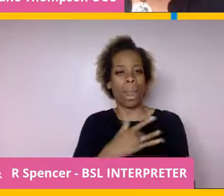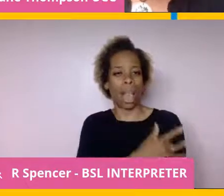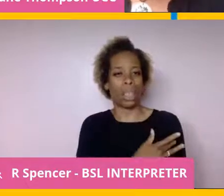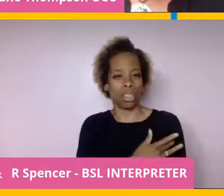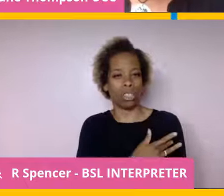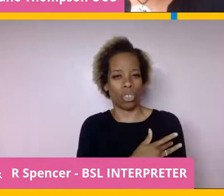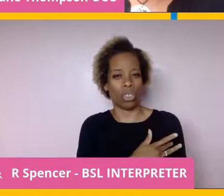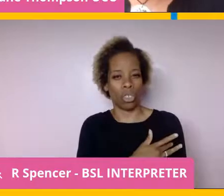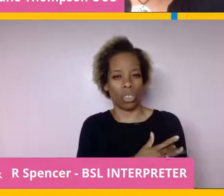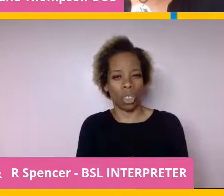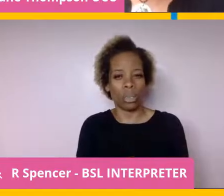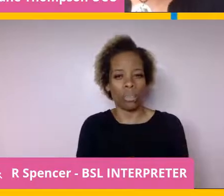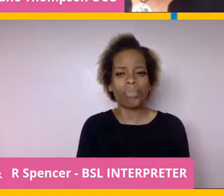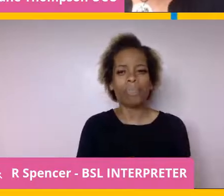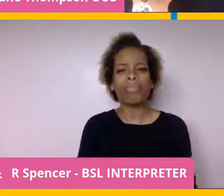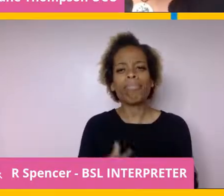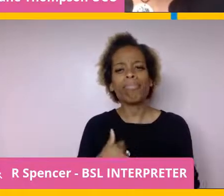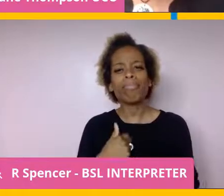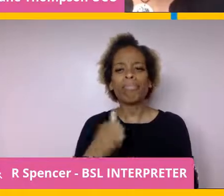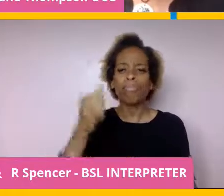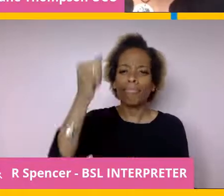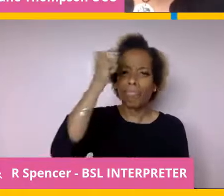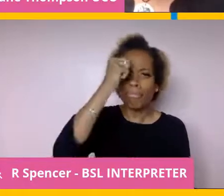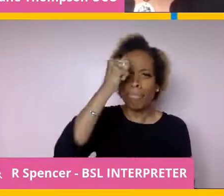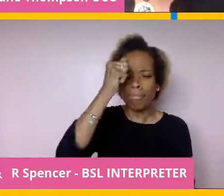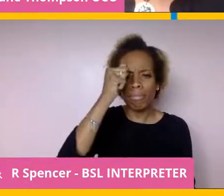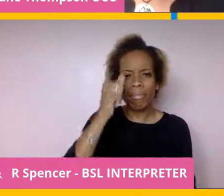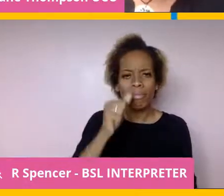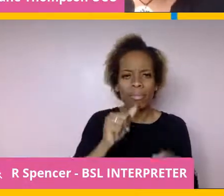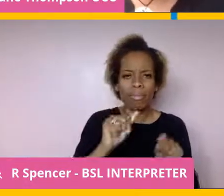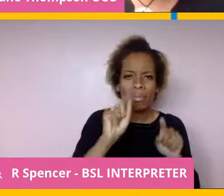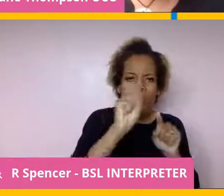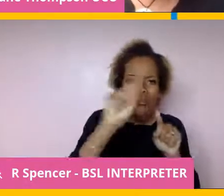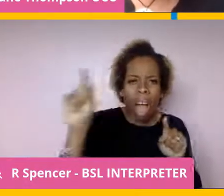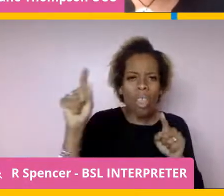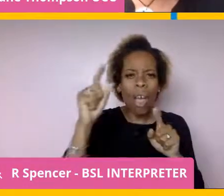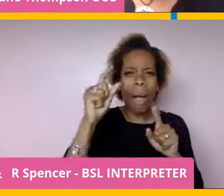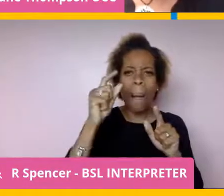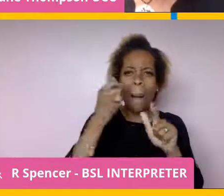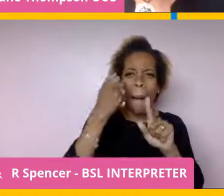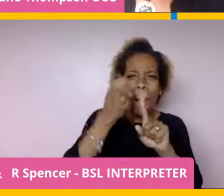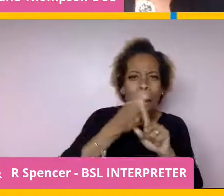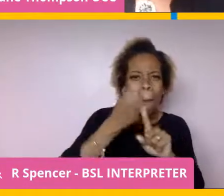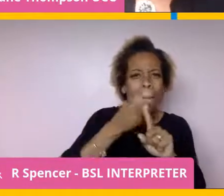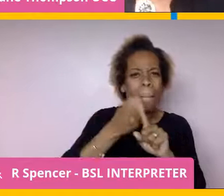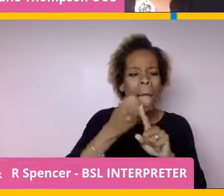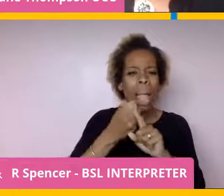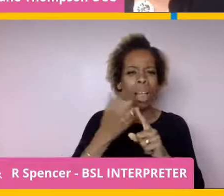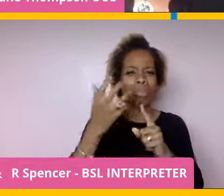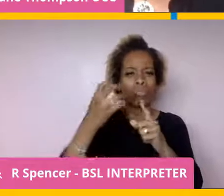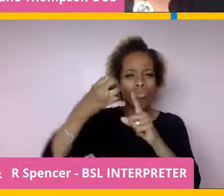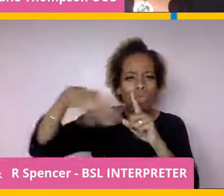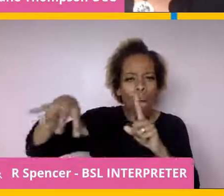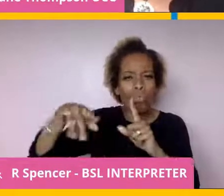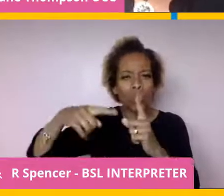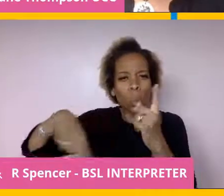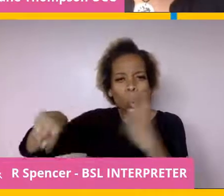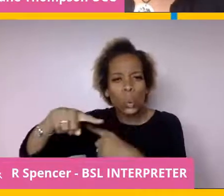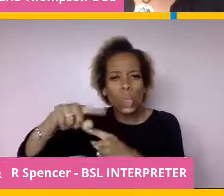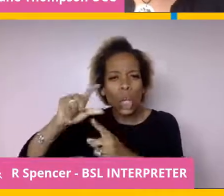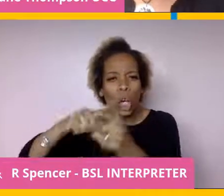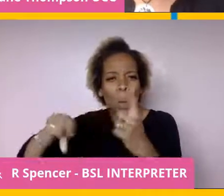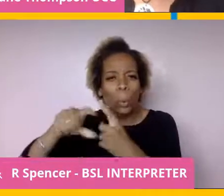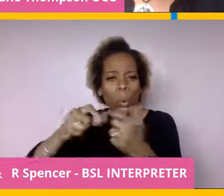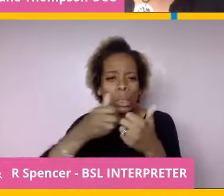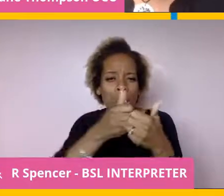we recognise the input that other grassroots campaigns and branch campaigns has had into that. We don't, you know,